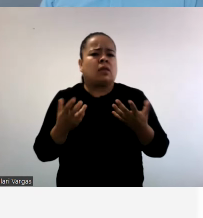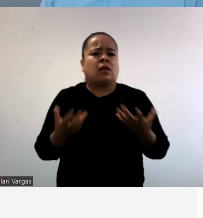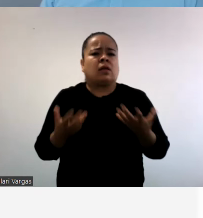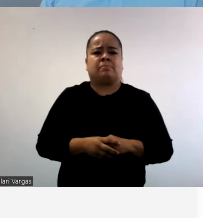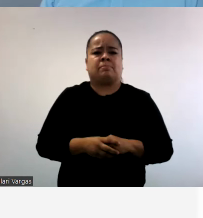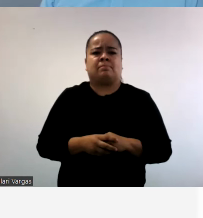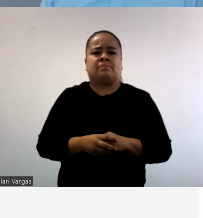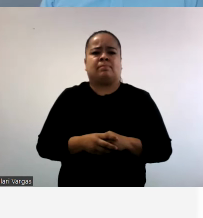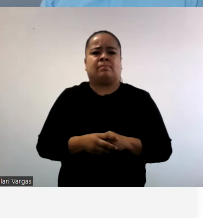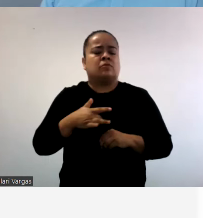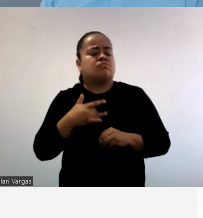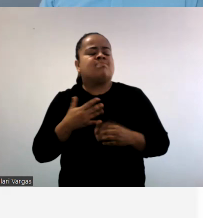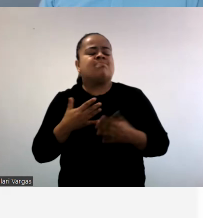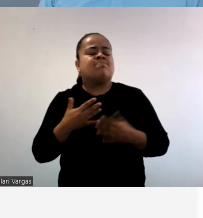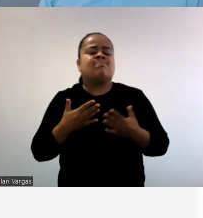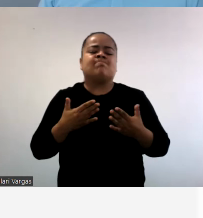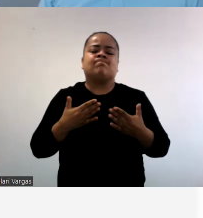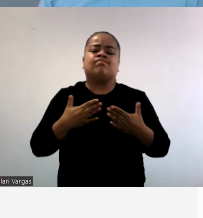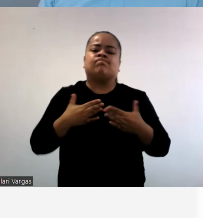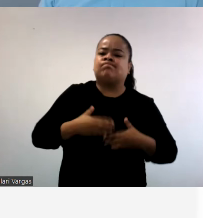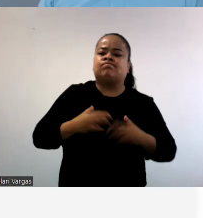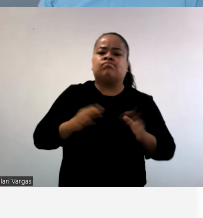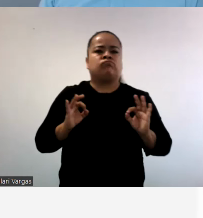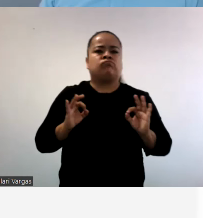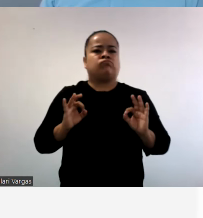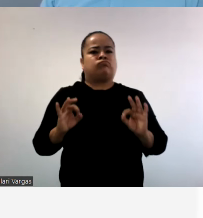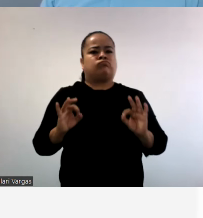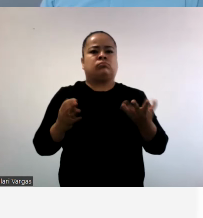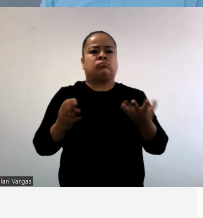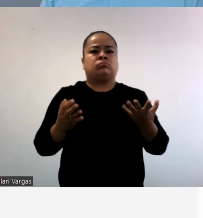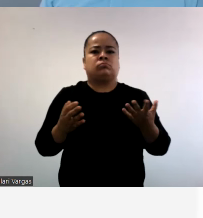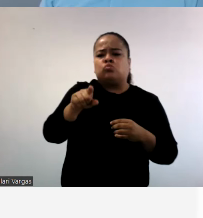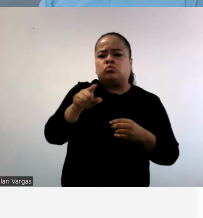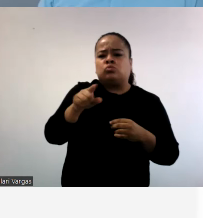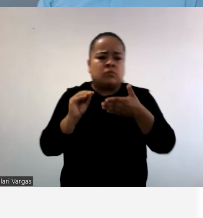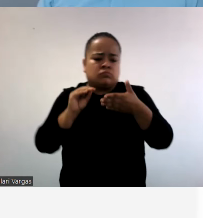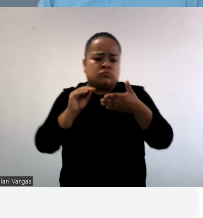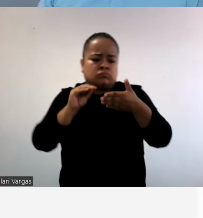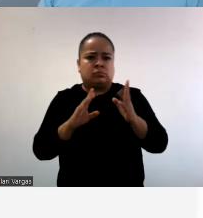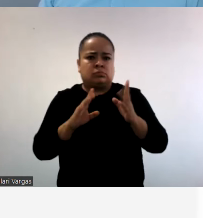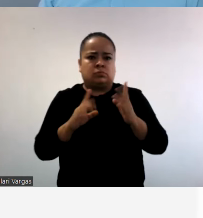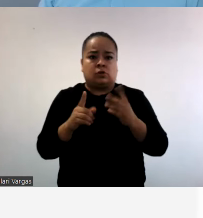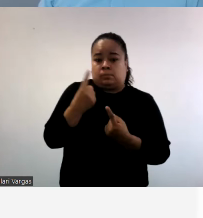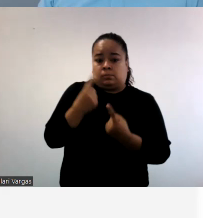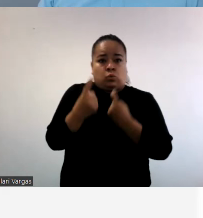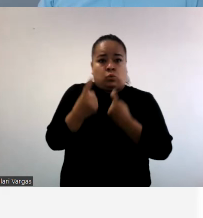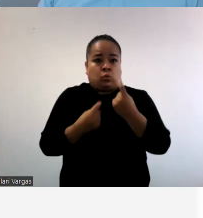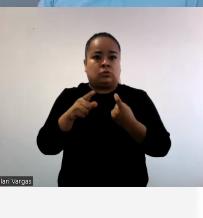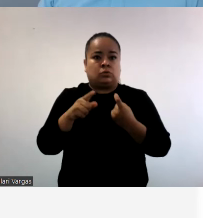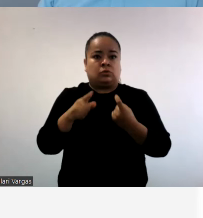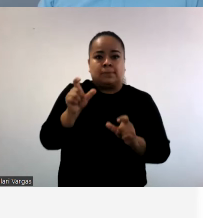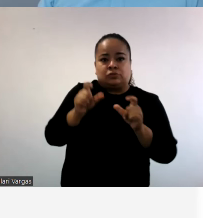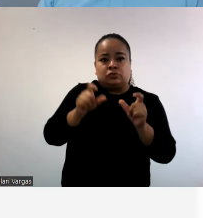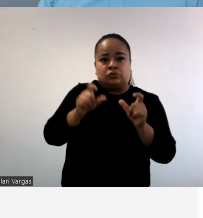um, in a private manner or through your names all the questions you want